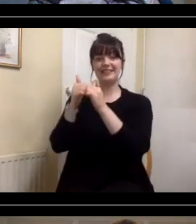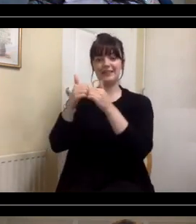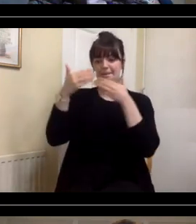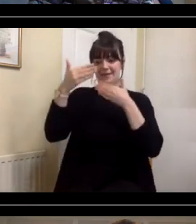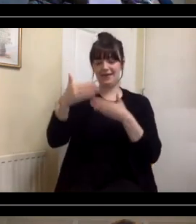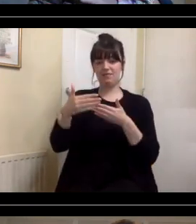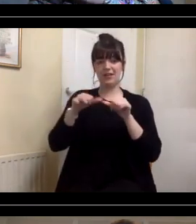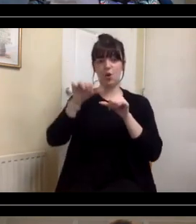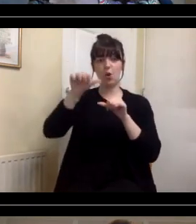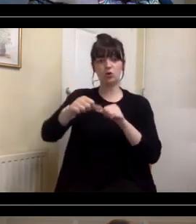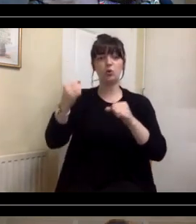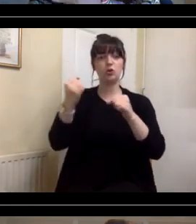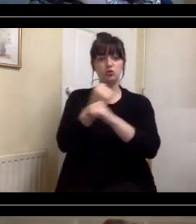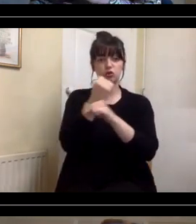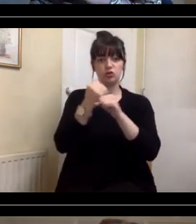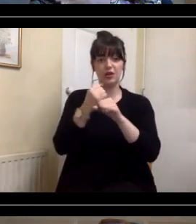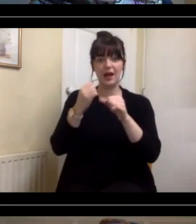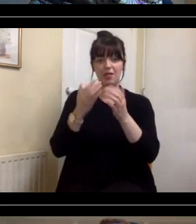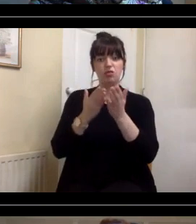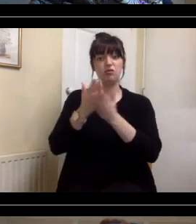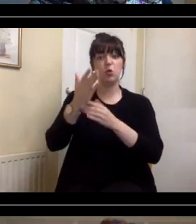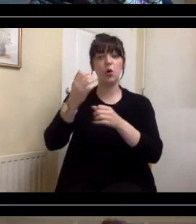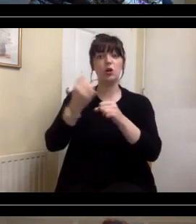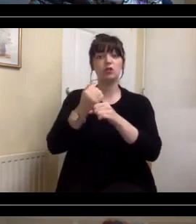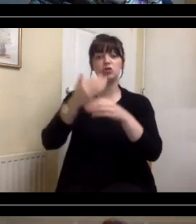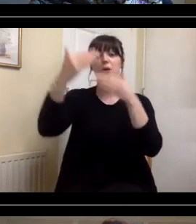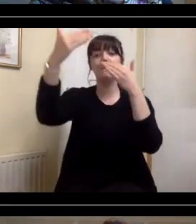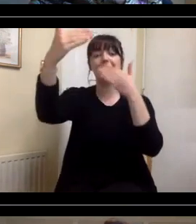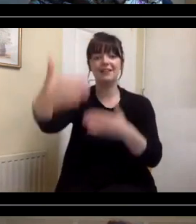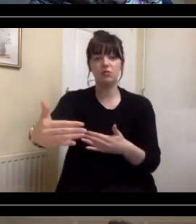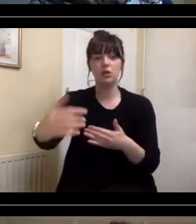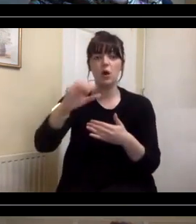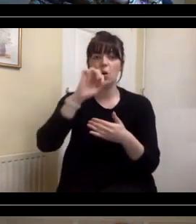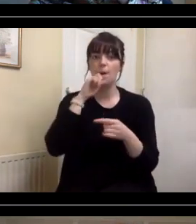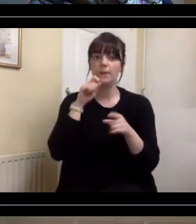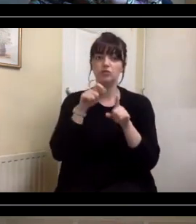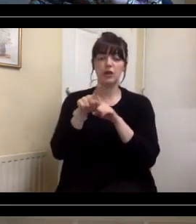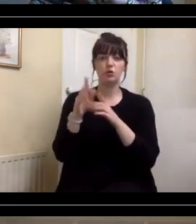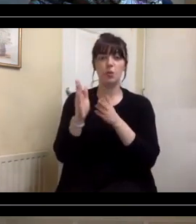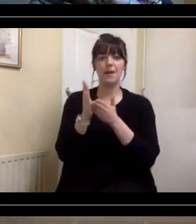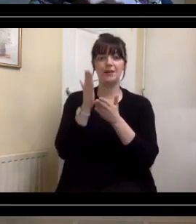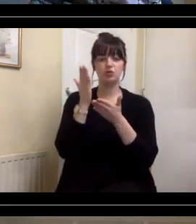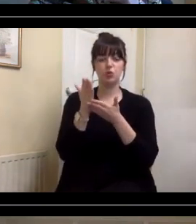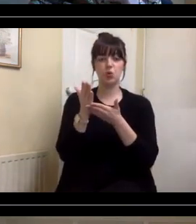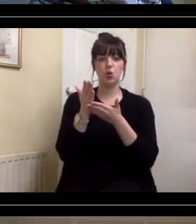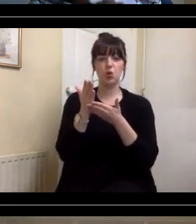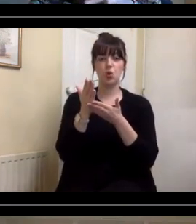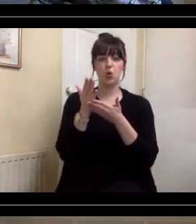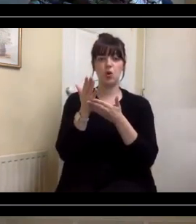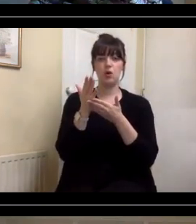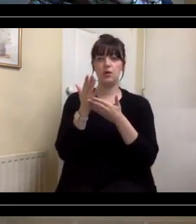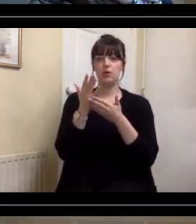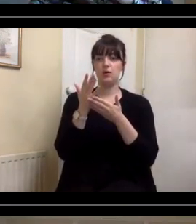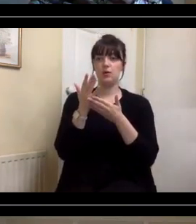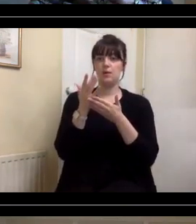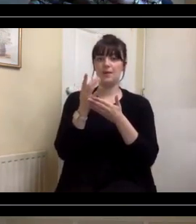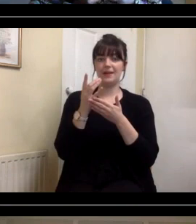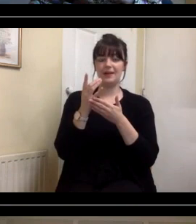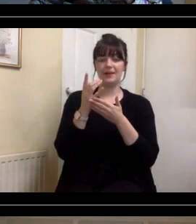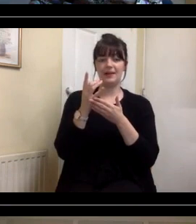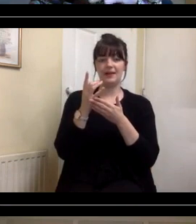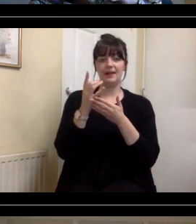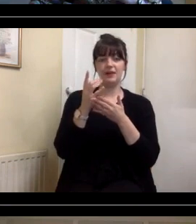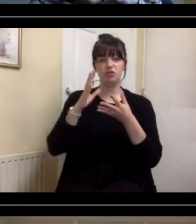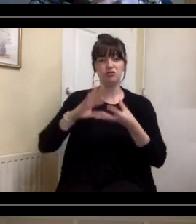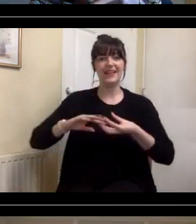into construction and through the construction period, we will be doing everything we possibly can to look for innovation and every